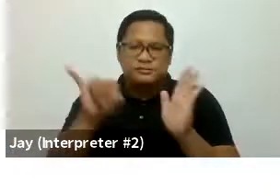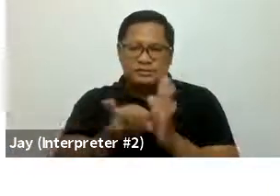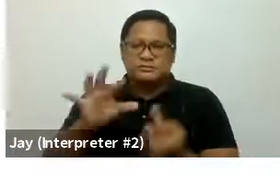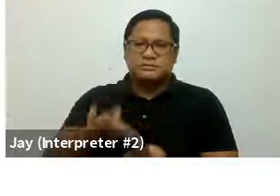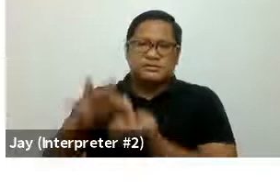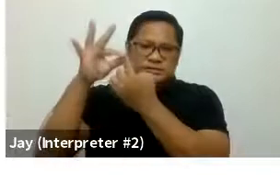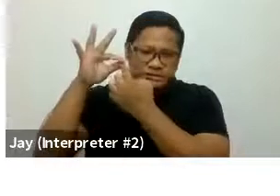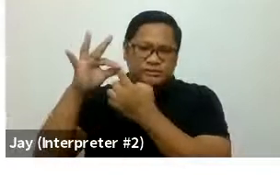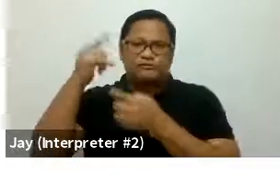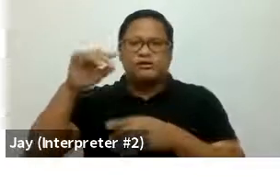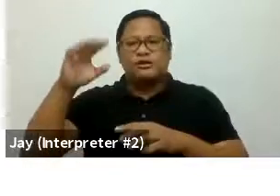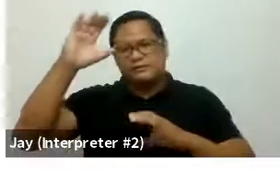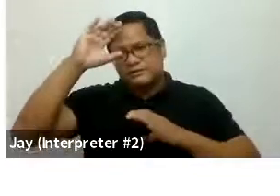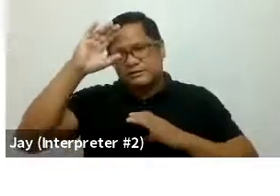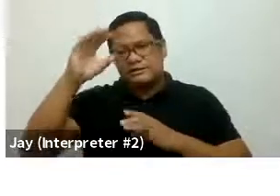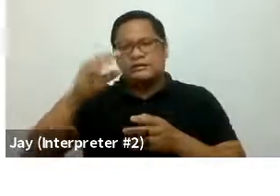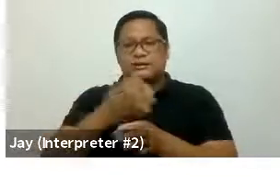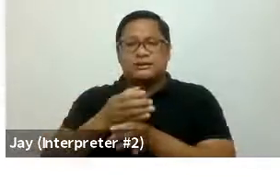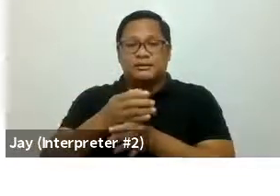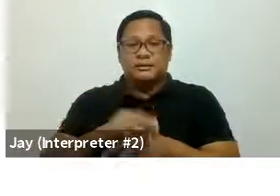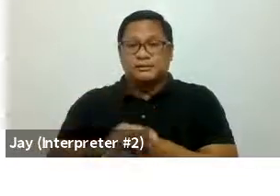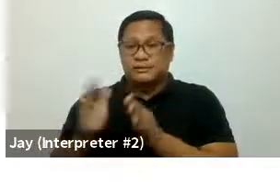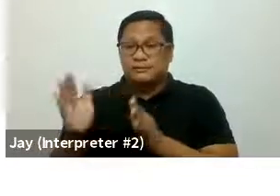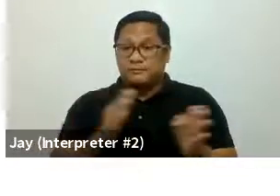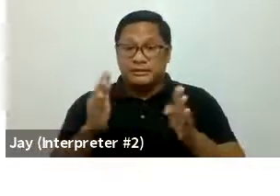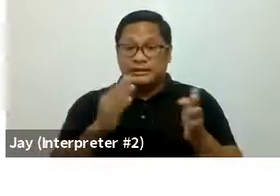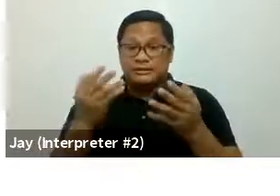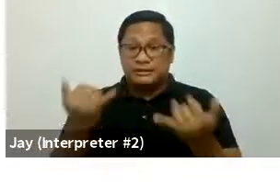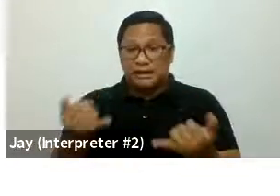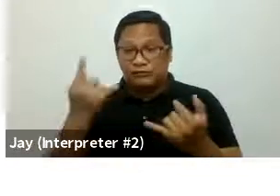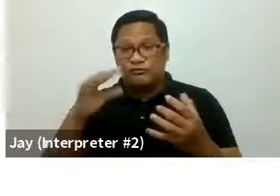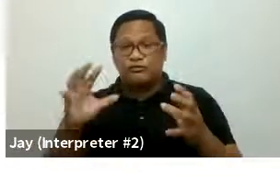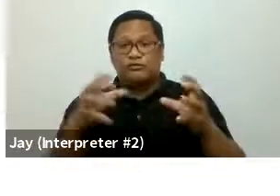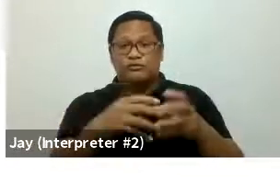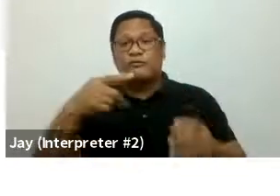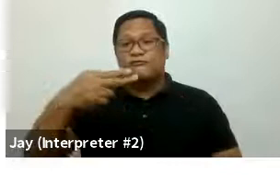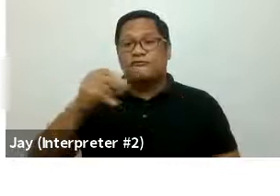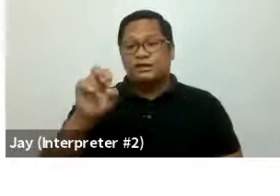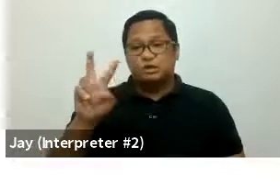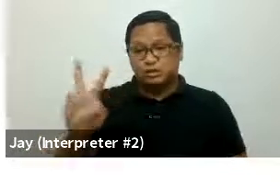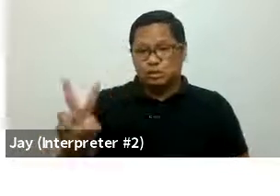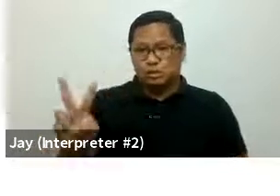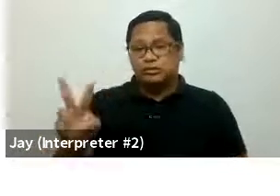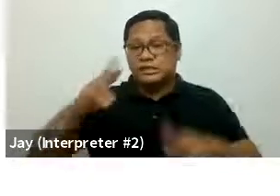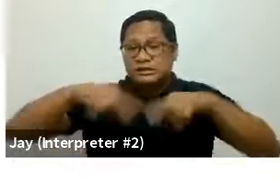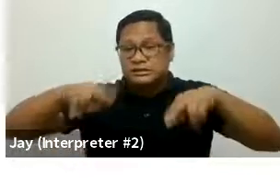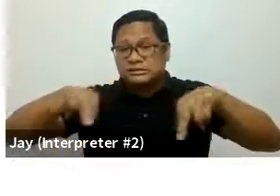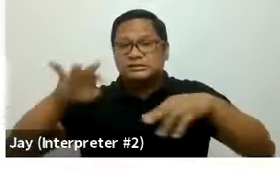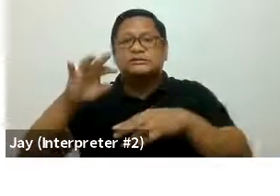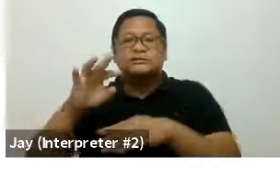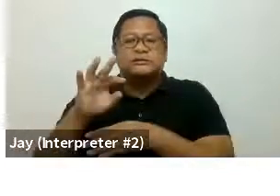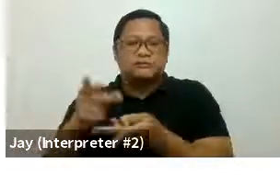for cancer care. And then the plan is for phase 2 to establish the research facility attached to the